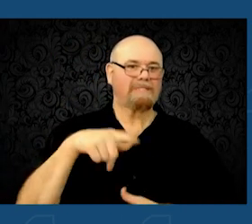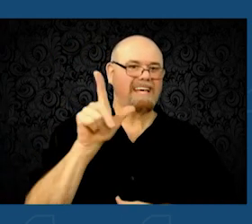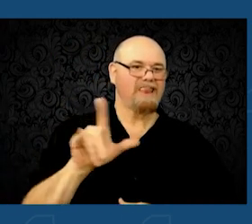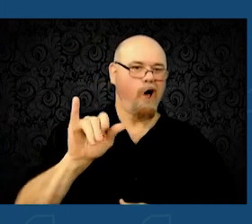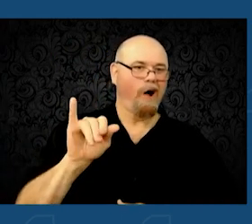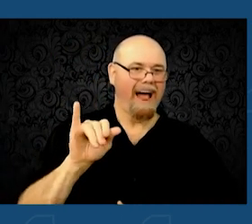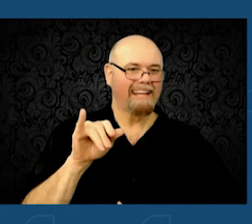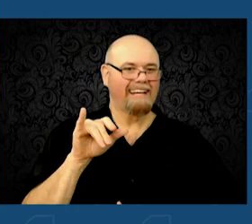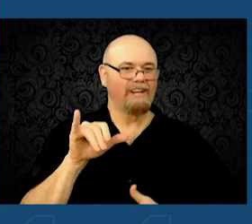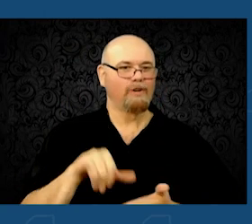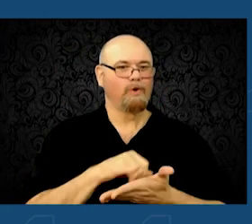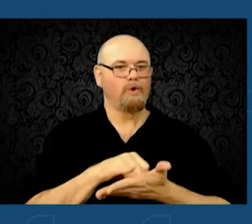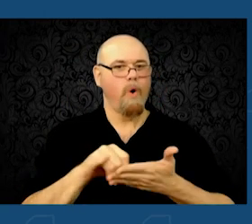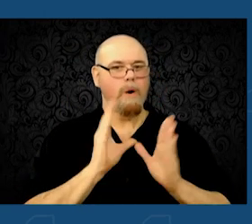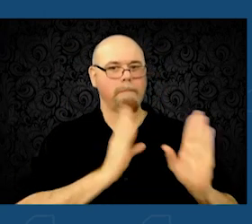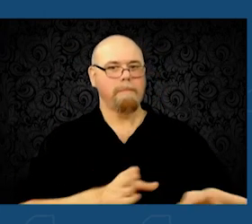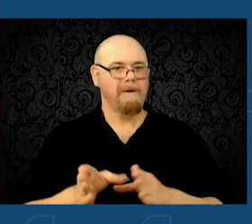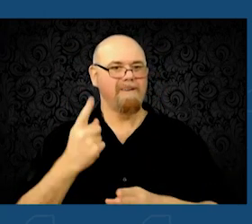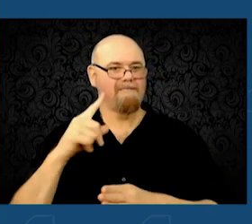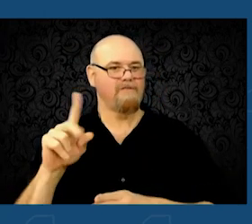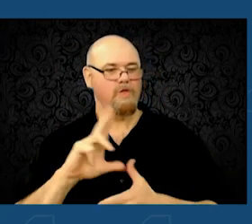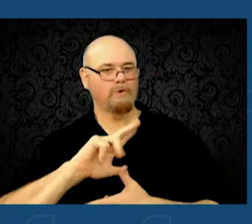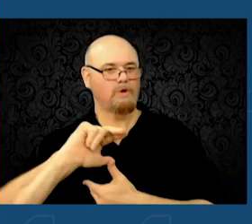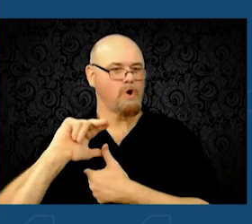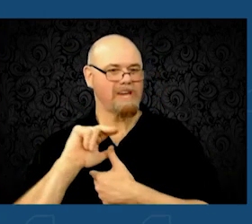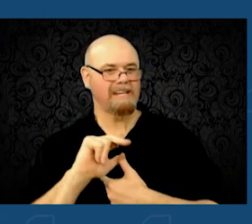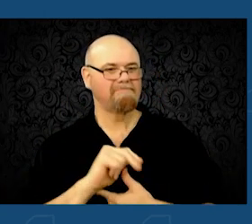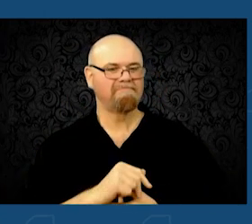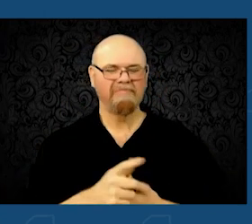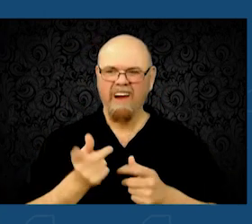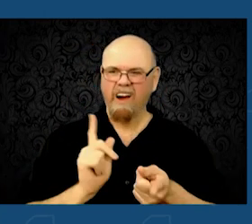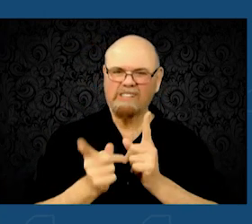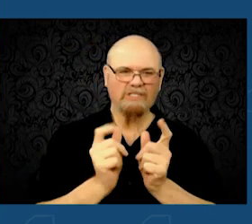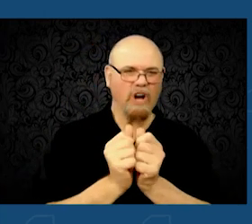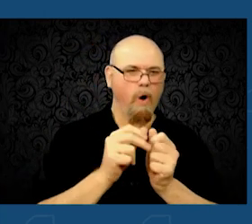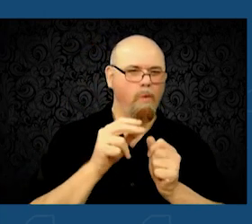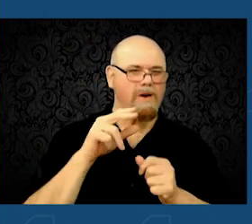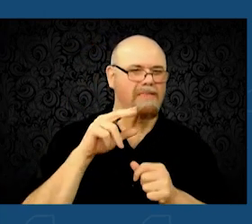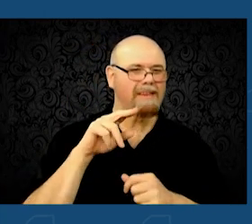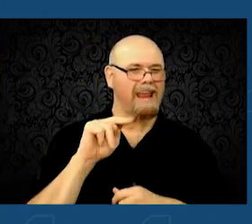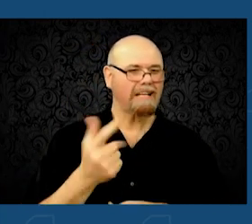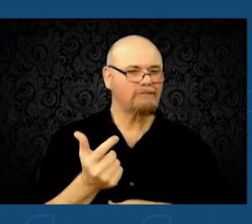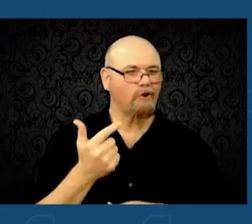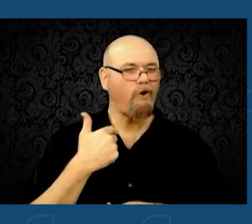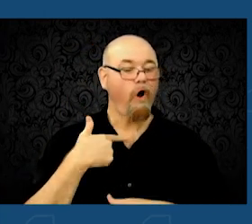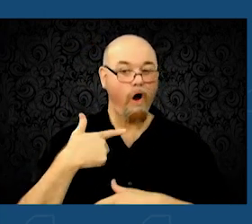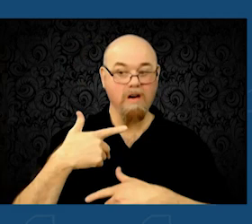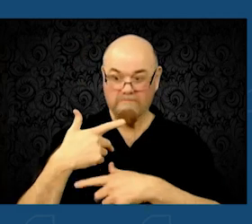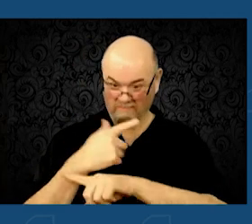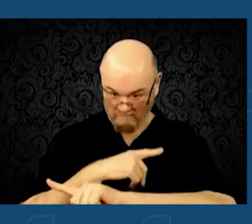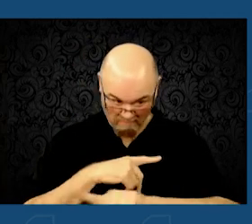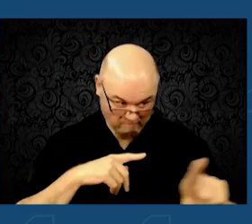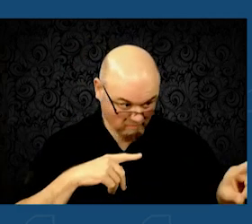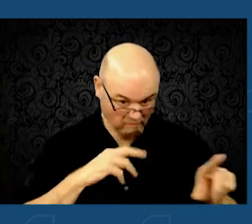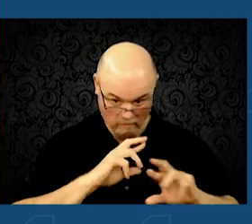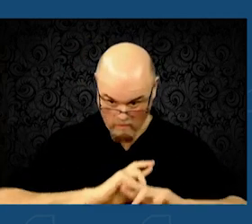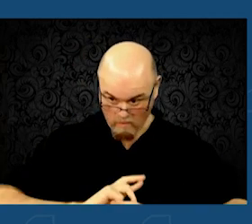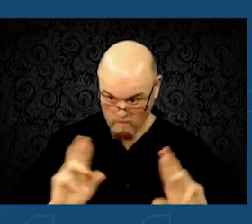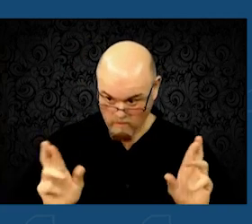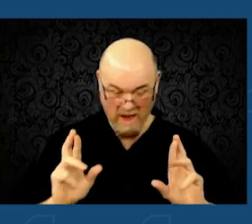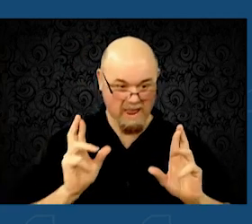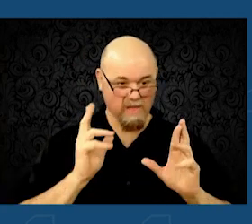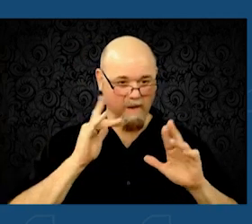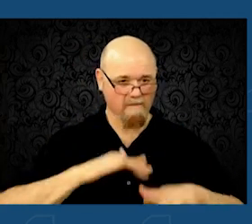preparing for the hurricanes. Okay, talking to our National Guard, making sure they're ready to anticipate the flooding damage that